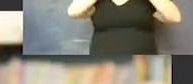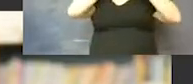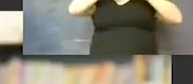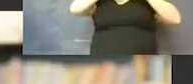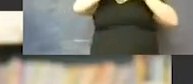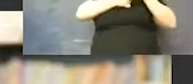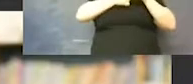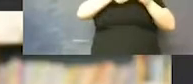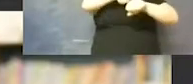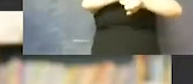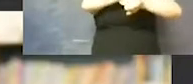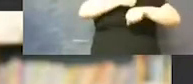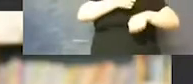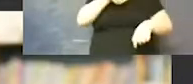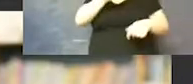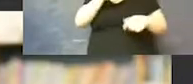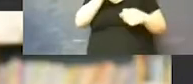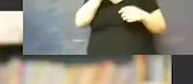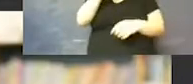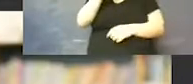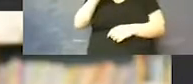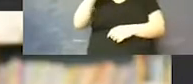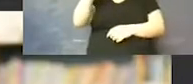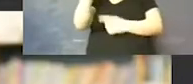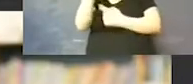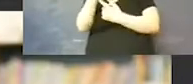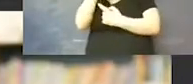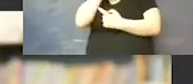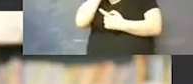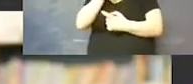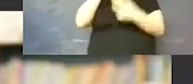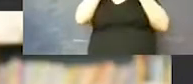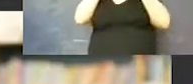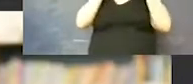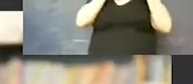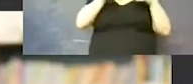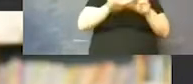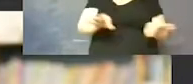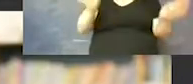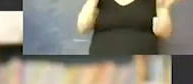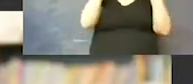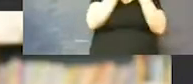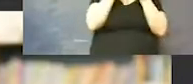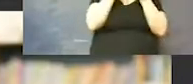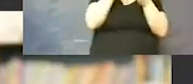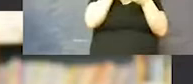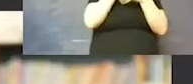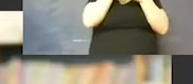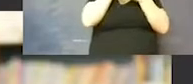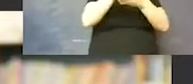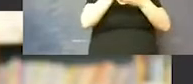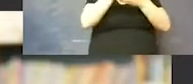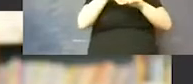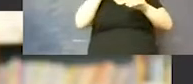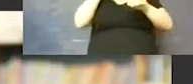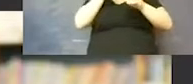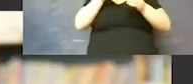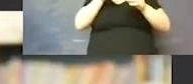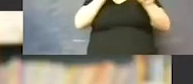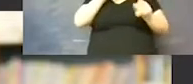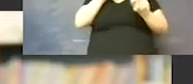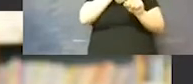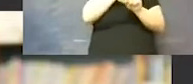for Disease Control states that masks are a critical step to help prevent people from getting and spreading COVID-19.